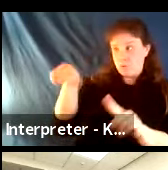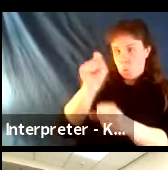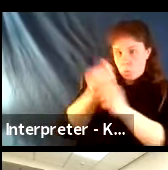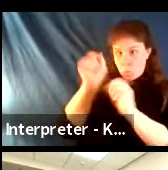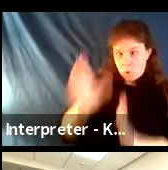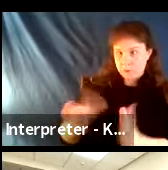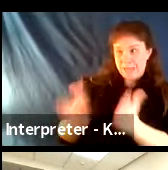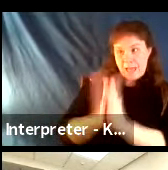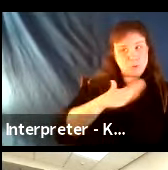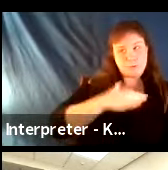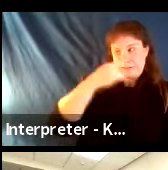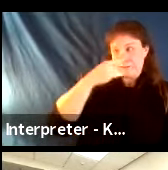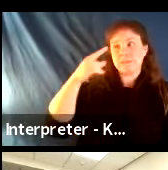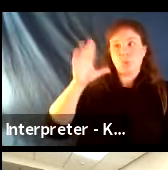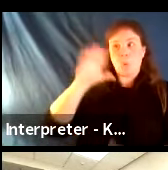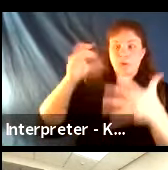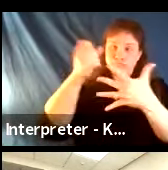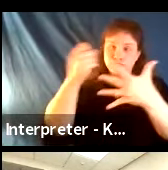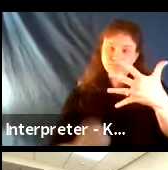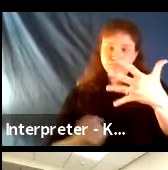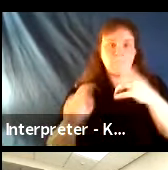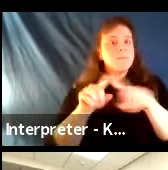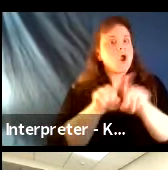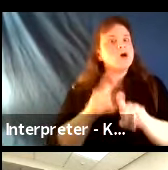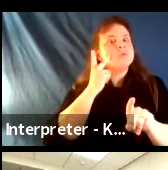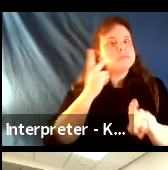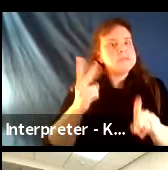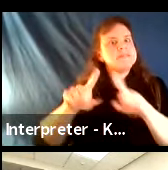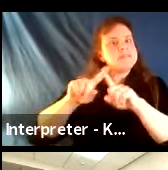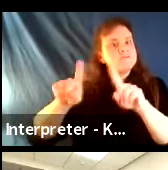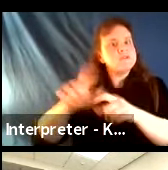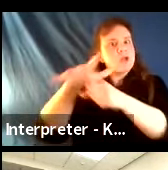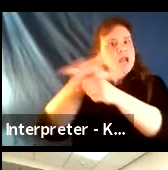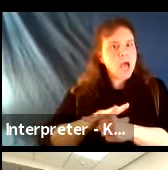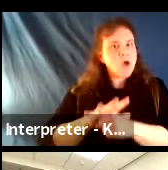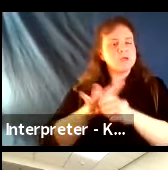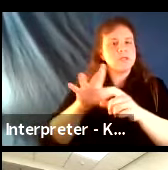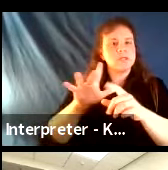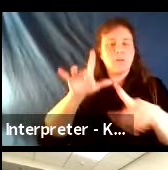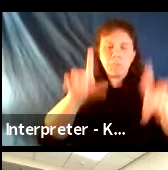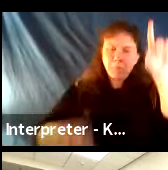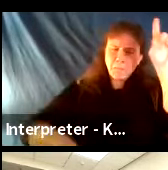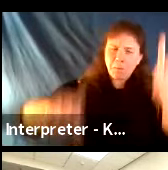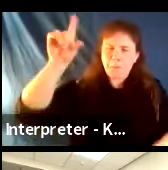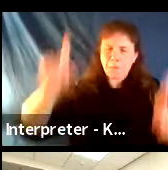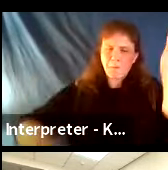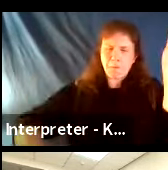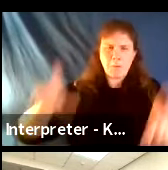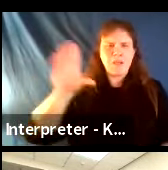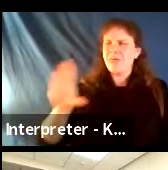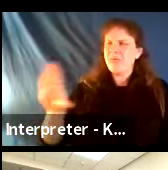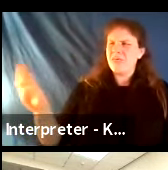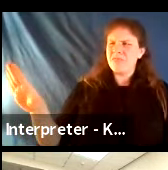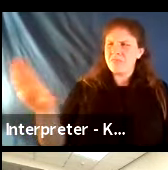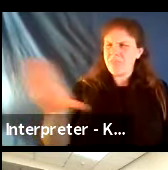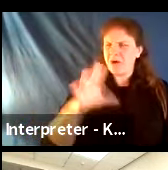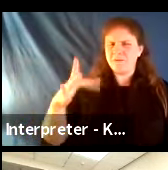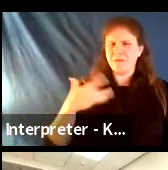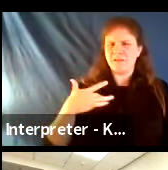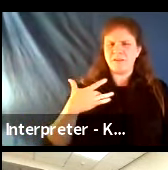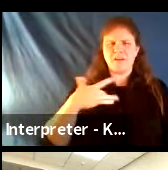see wildly differing approaches from one county to another, it's going to just really compound their skepticism of this whole